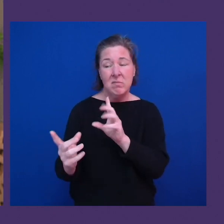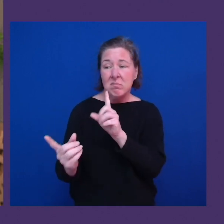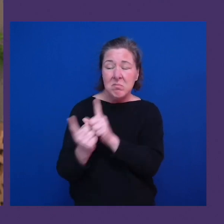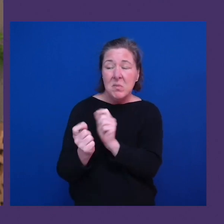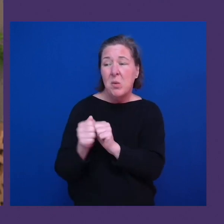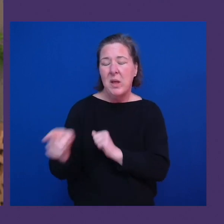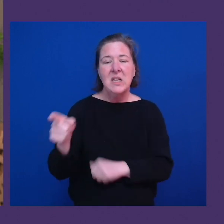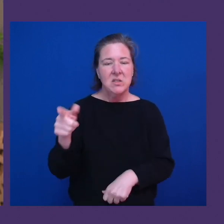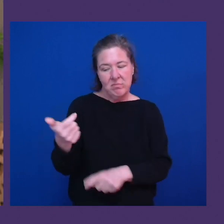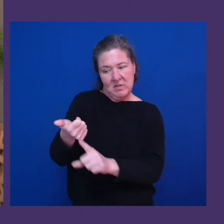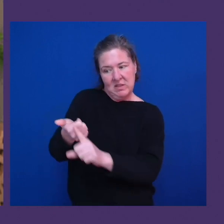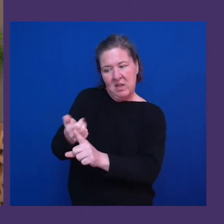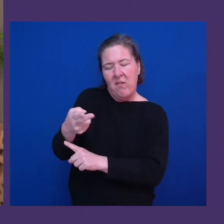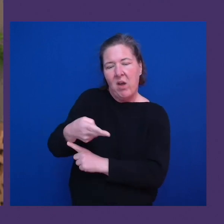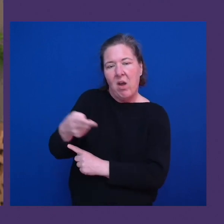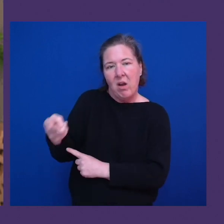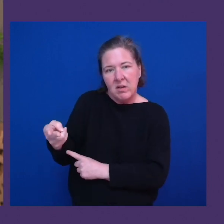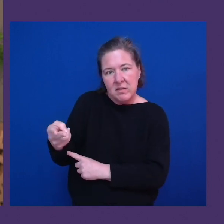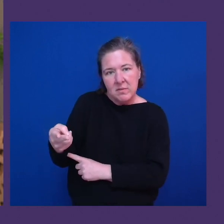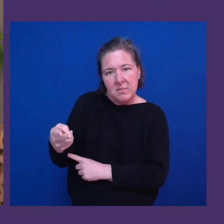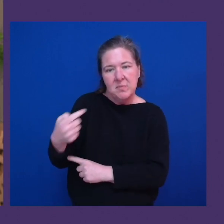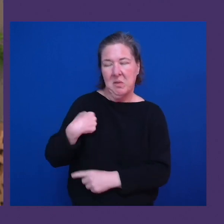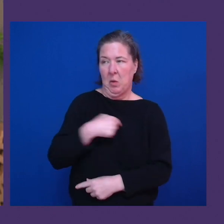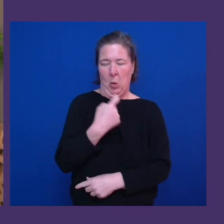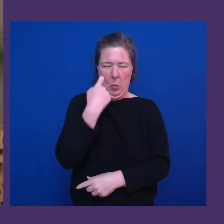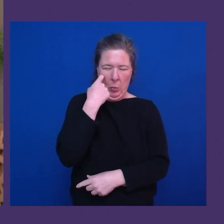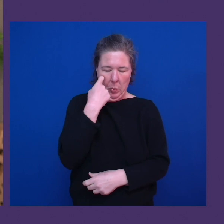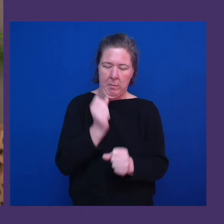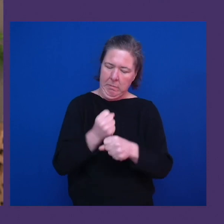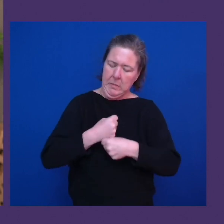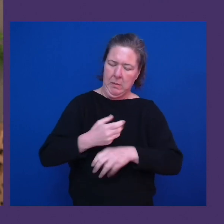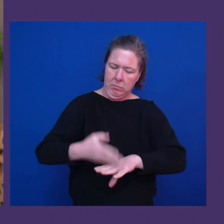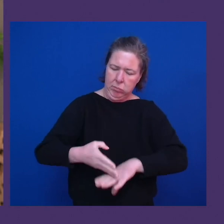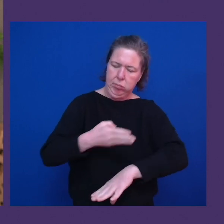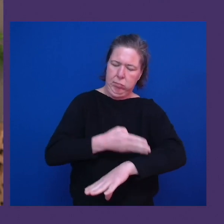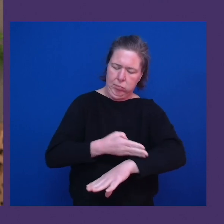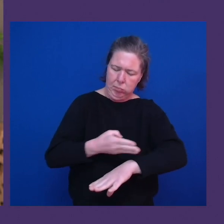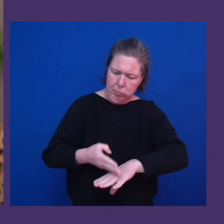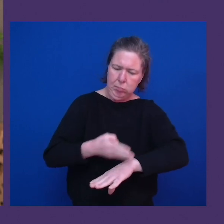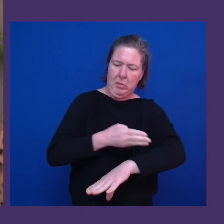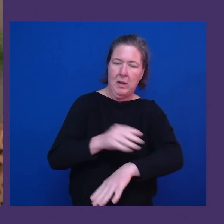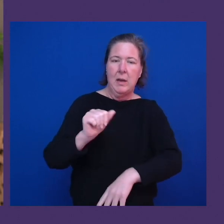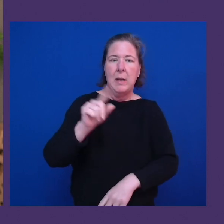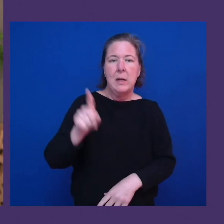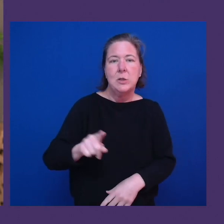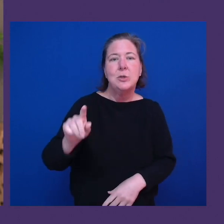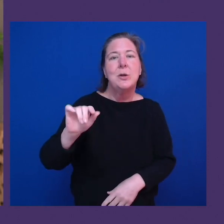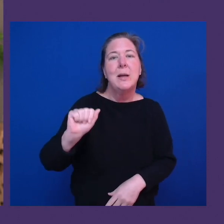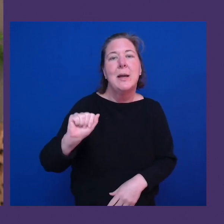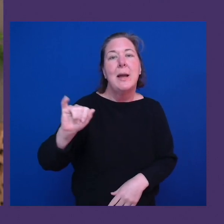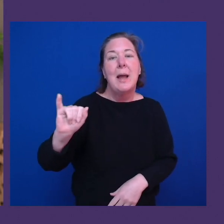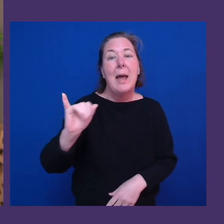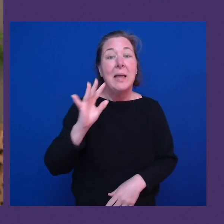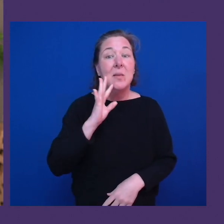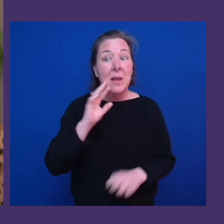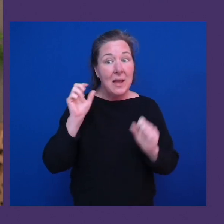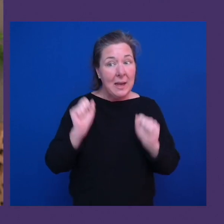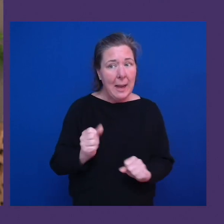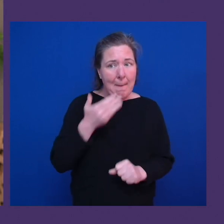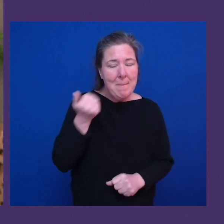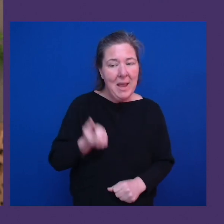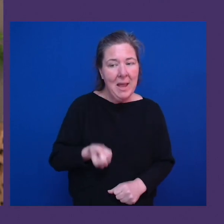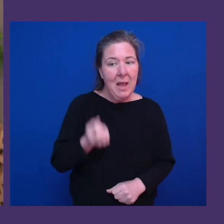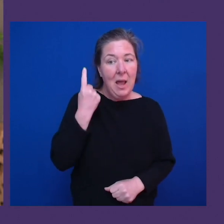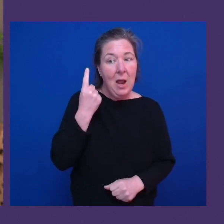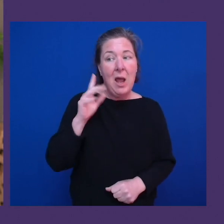of hearing. We've recently been making a bunch of improvements to Azure AI Speech so that it can better understand